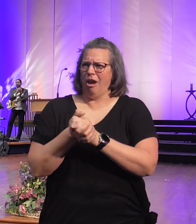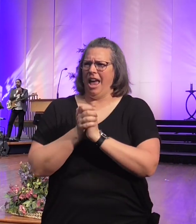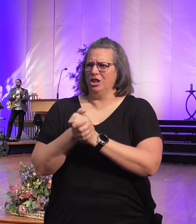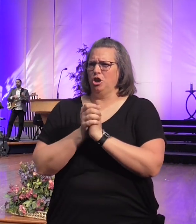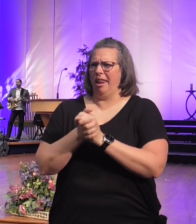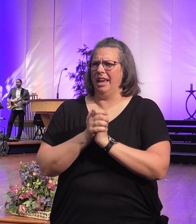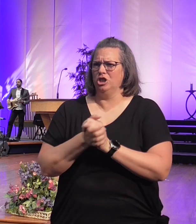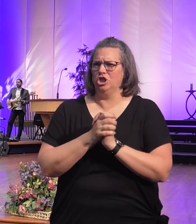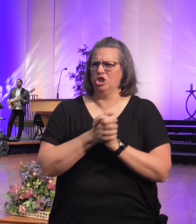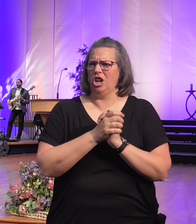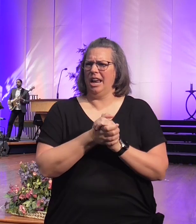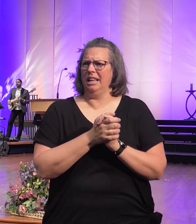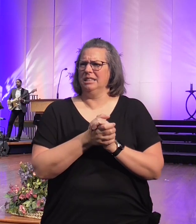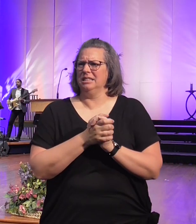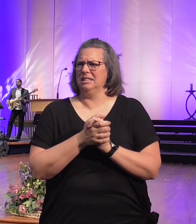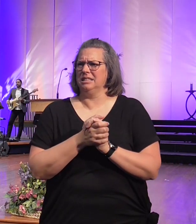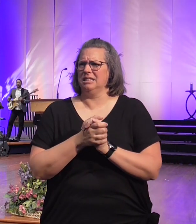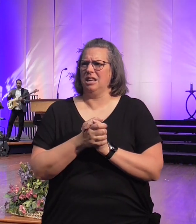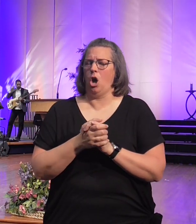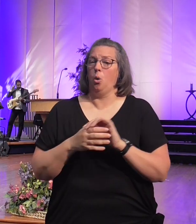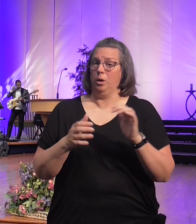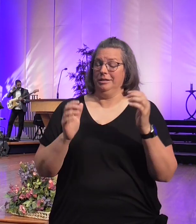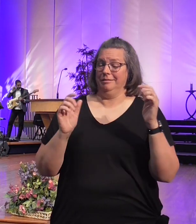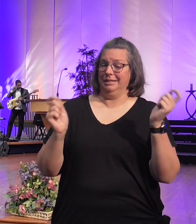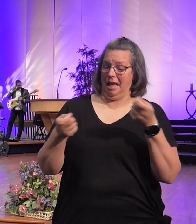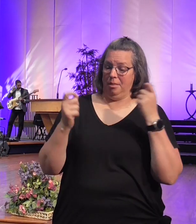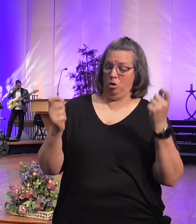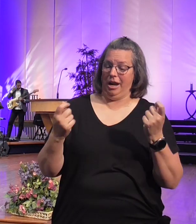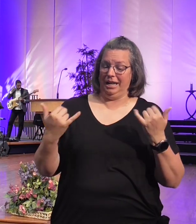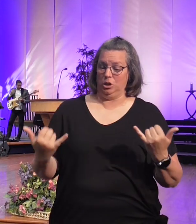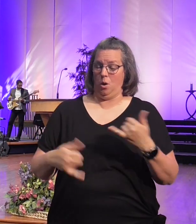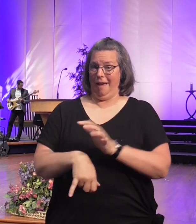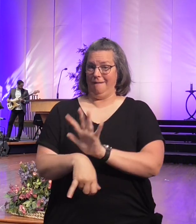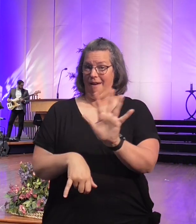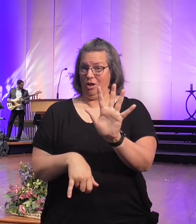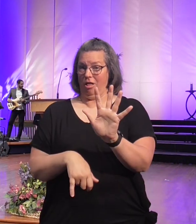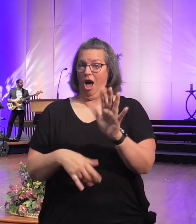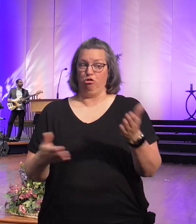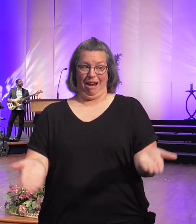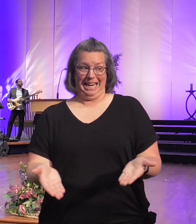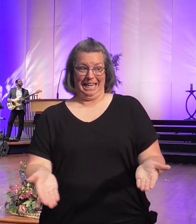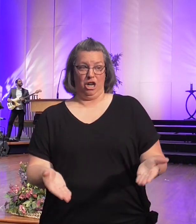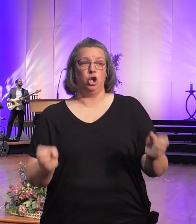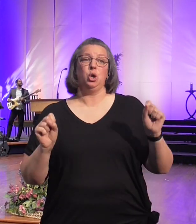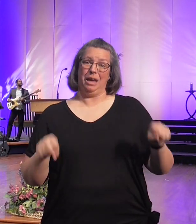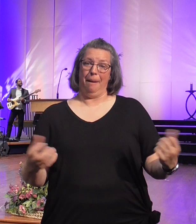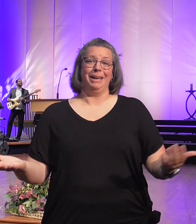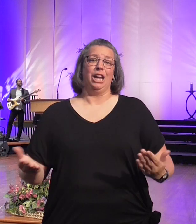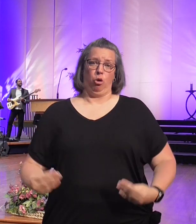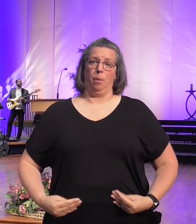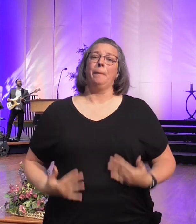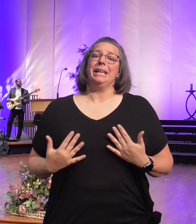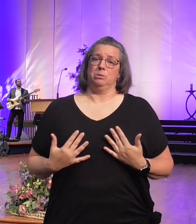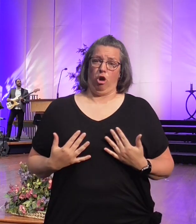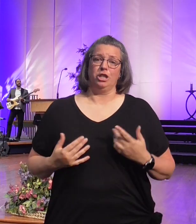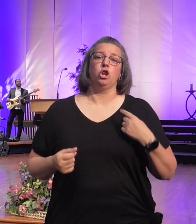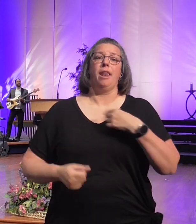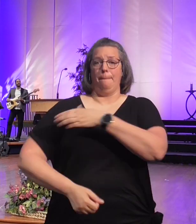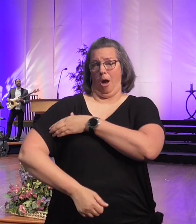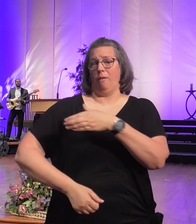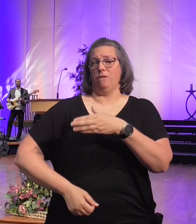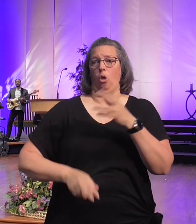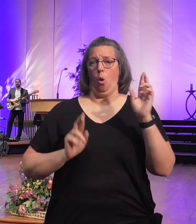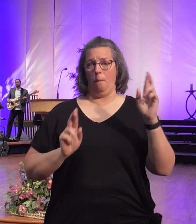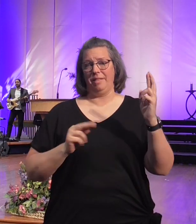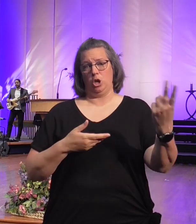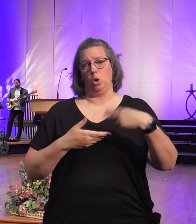Congratulations. We're celebrating them tonight at 5 o'clock right in this room. You can be here. It's going to be very inspirational and powerful, so I hope